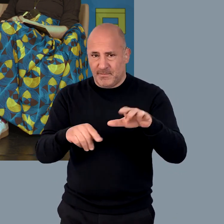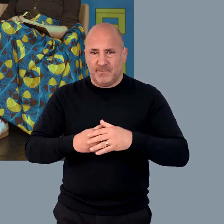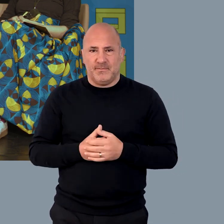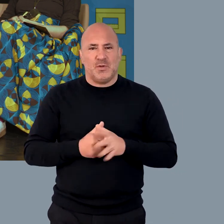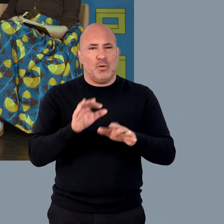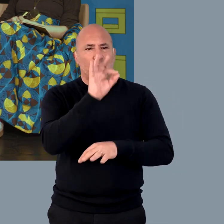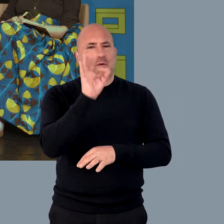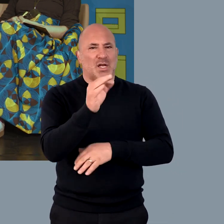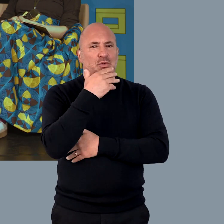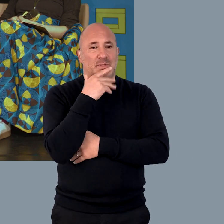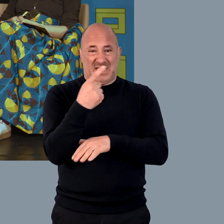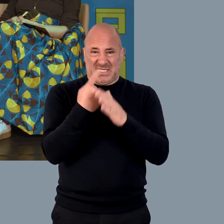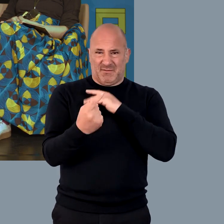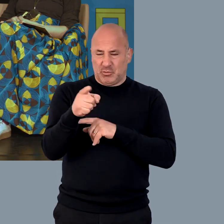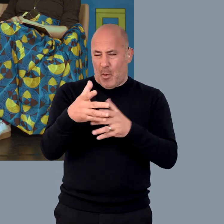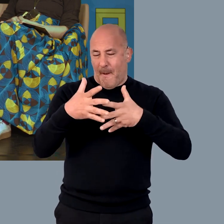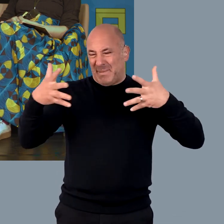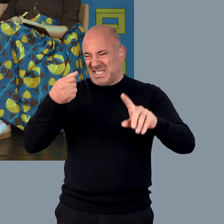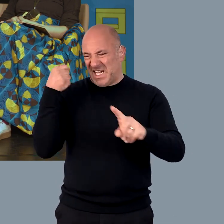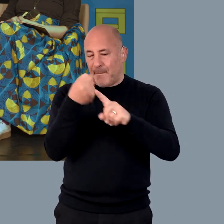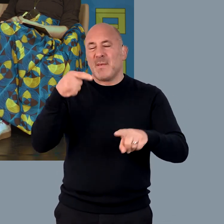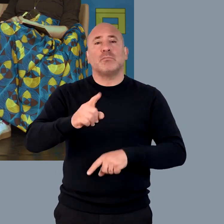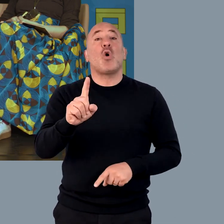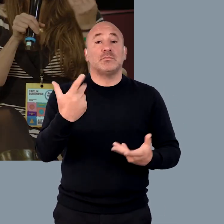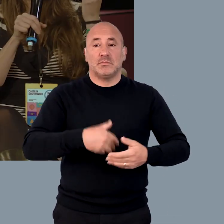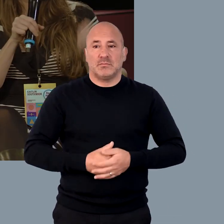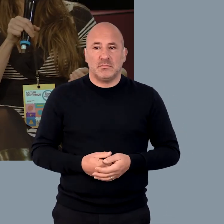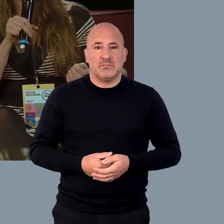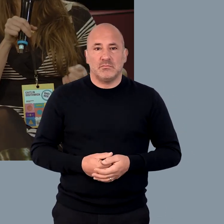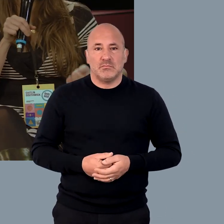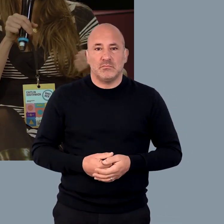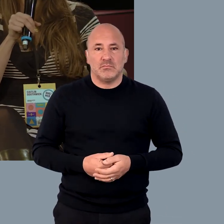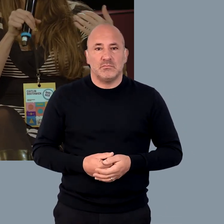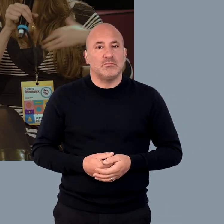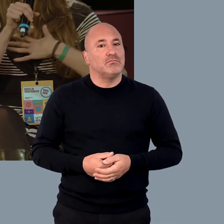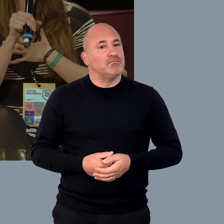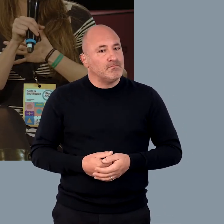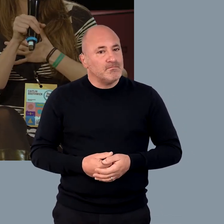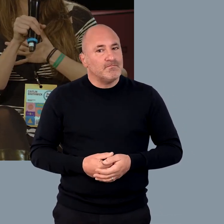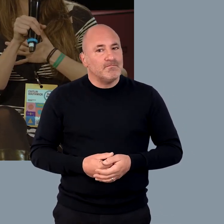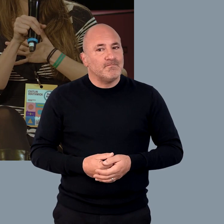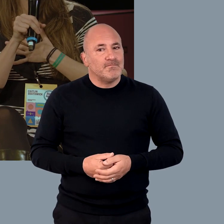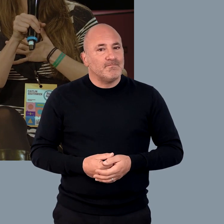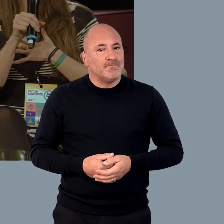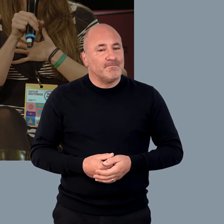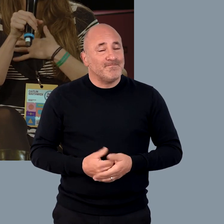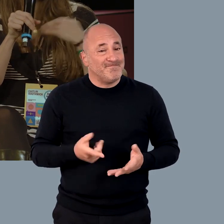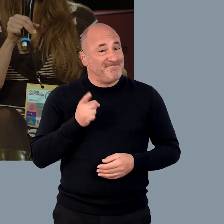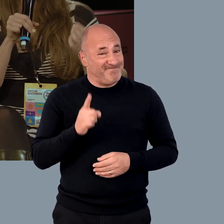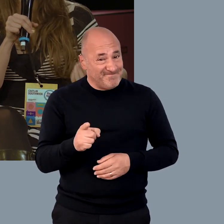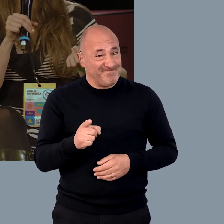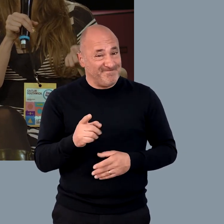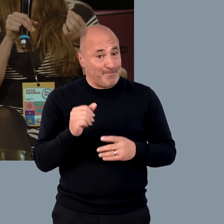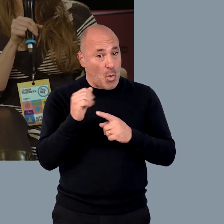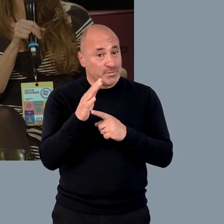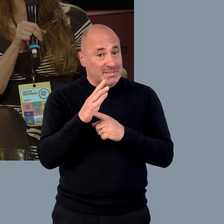and organizations, but we also work with a lot of independent professionals. And so it is that question of as an individual,